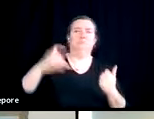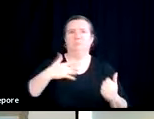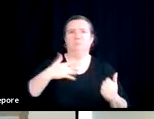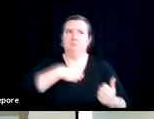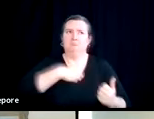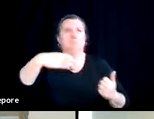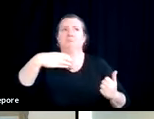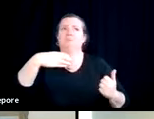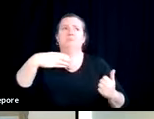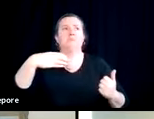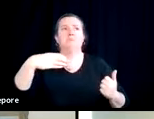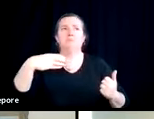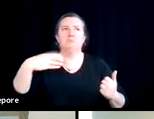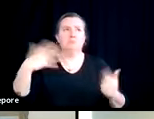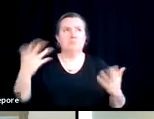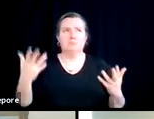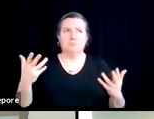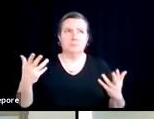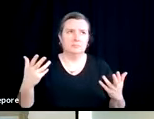department dashboard,